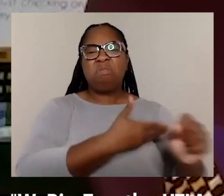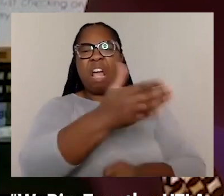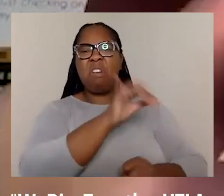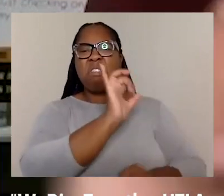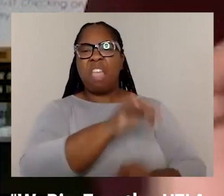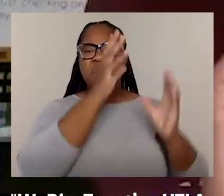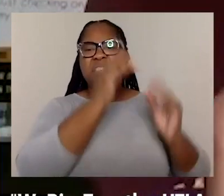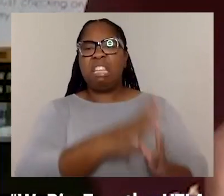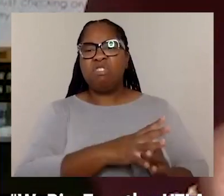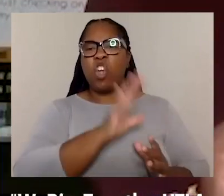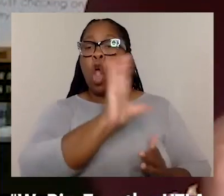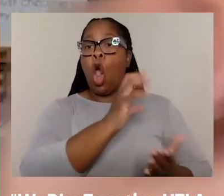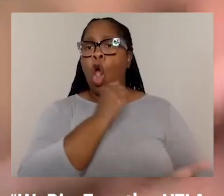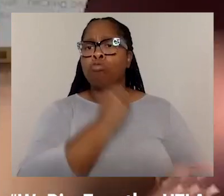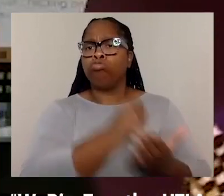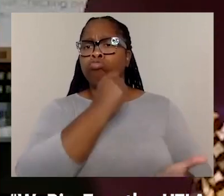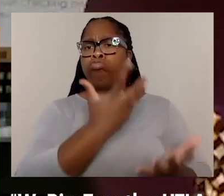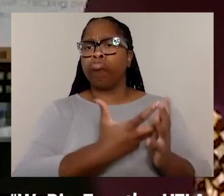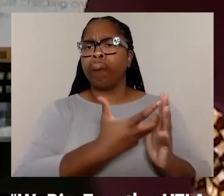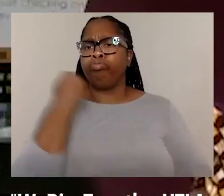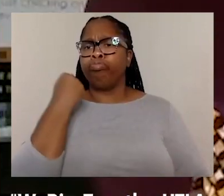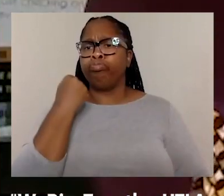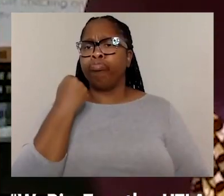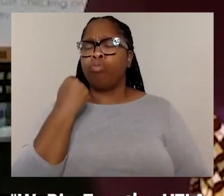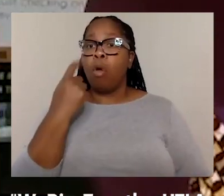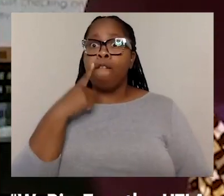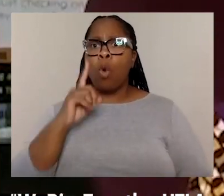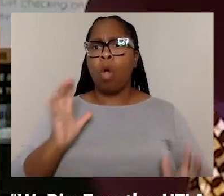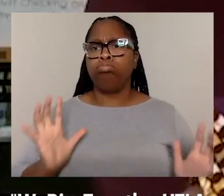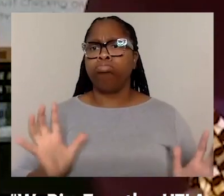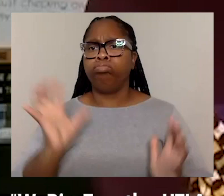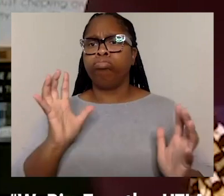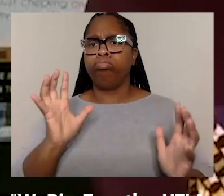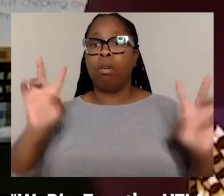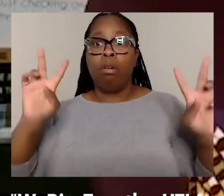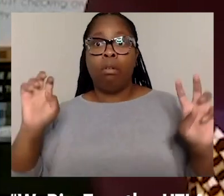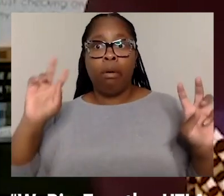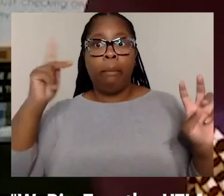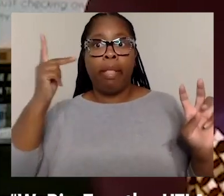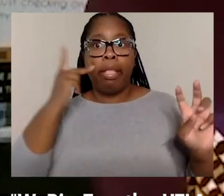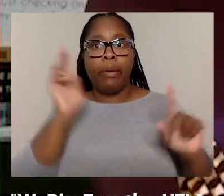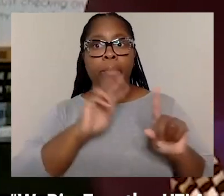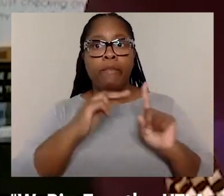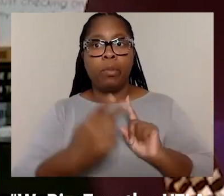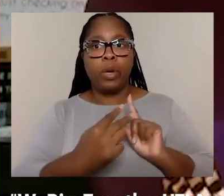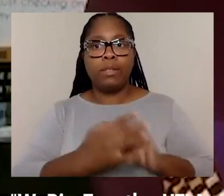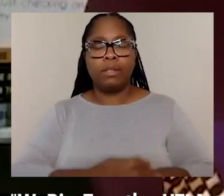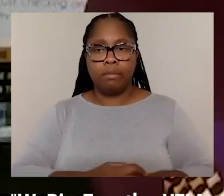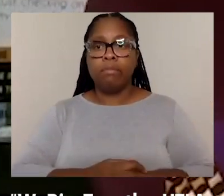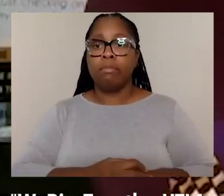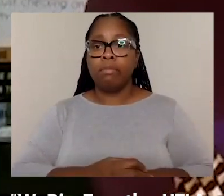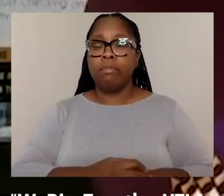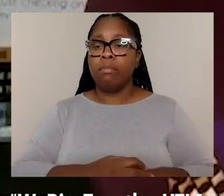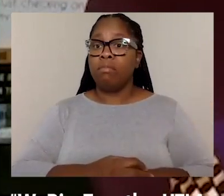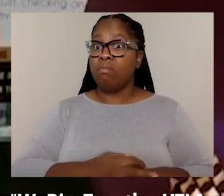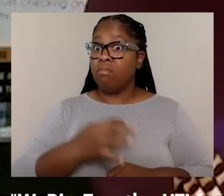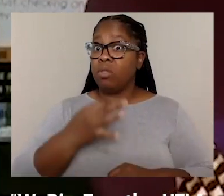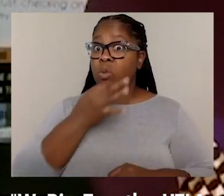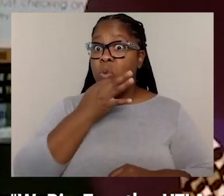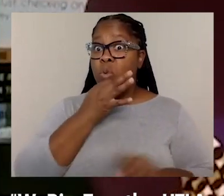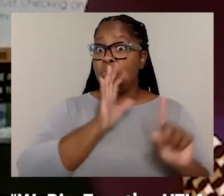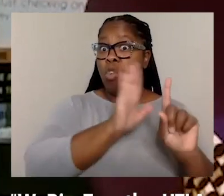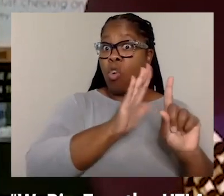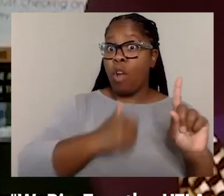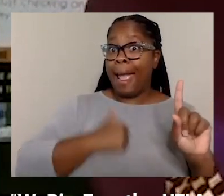pushing political viewpoints. Soon after, someone shared the teacher's address